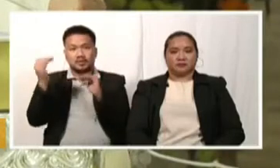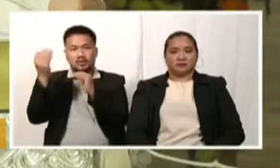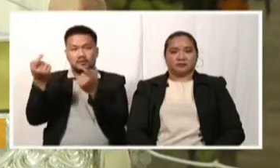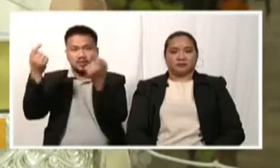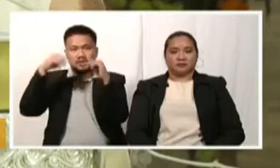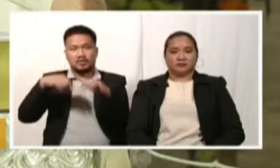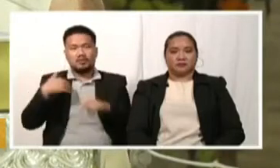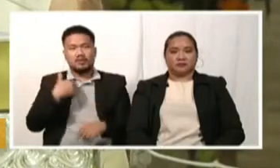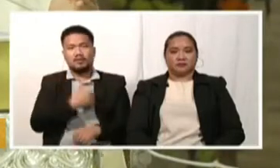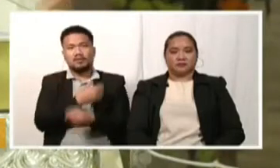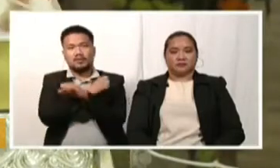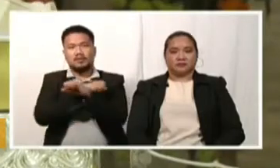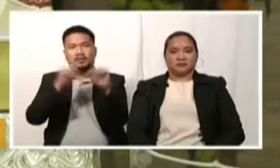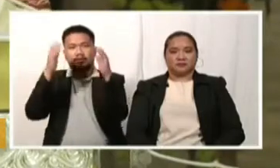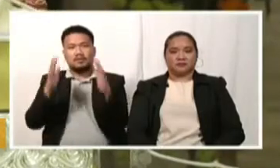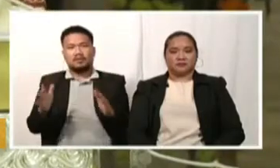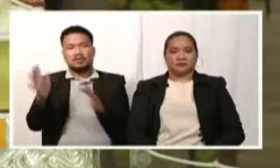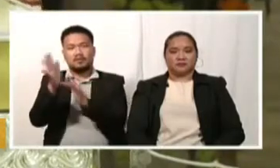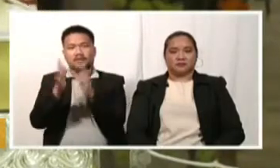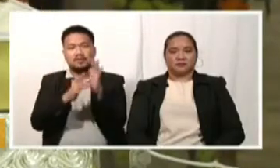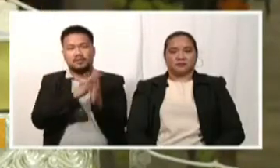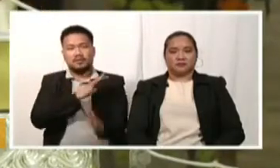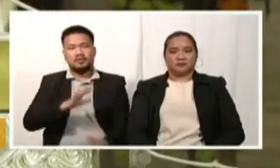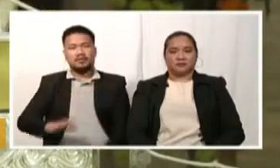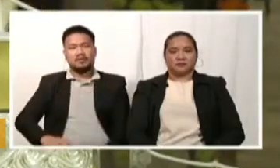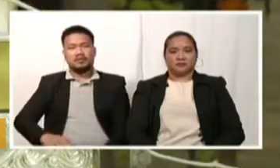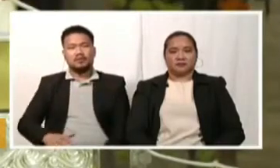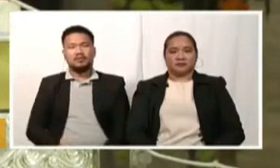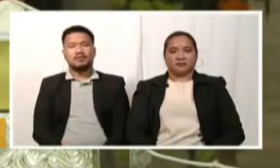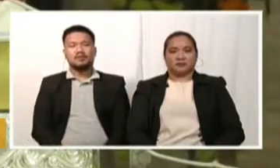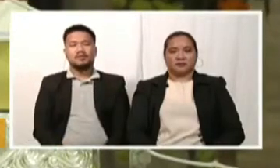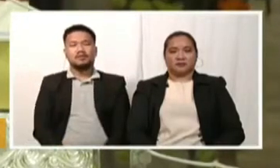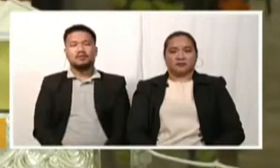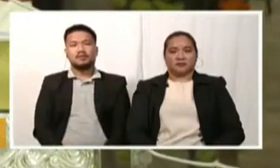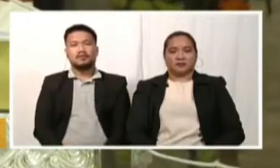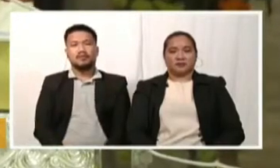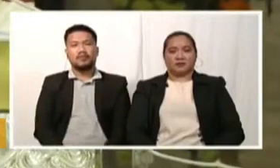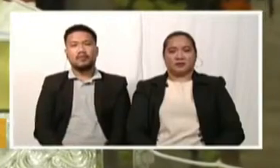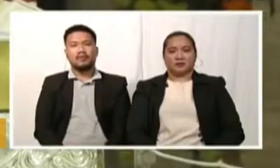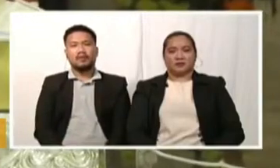the coming of our Savior, Jesus Christ.